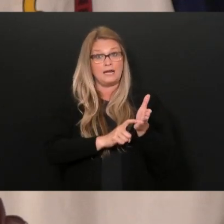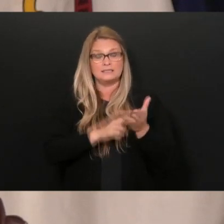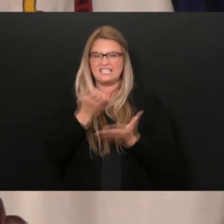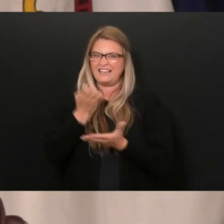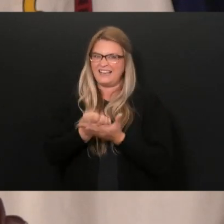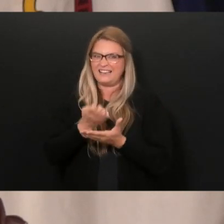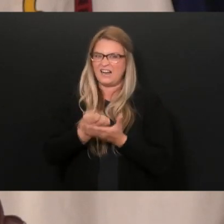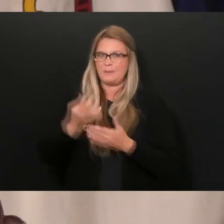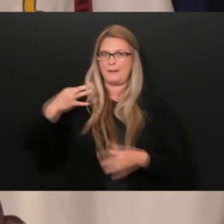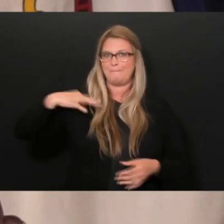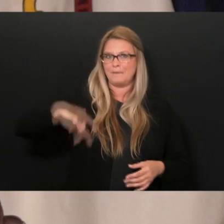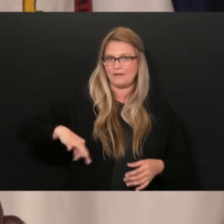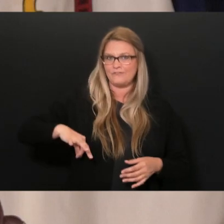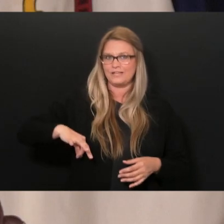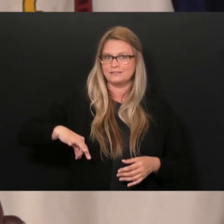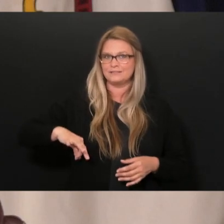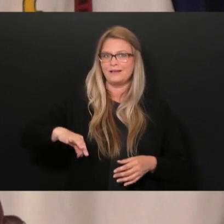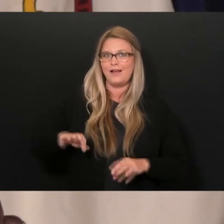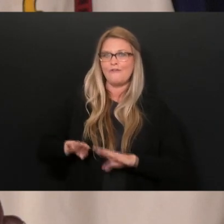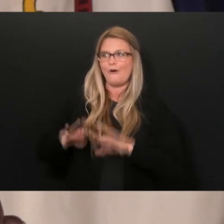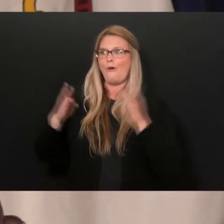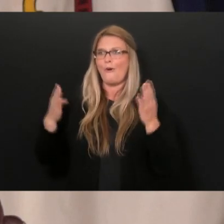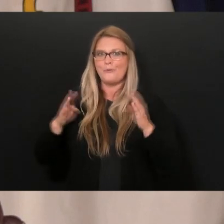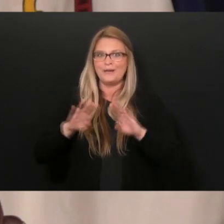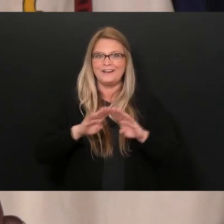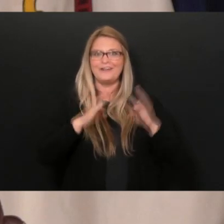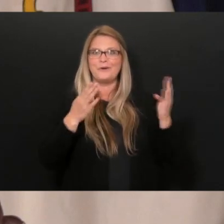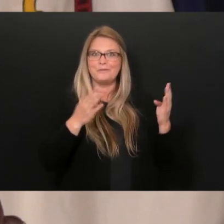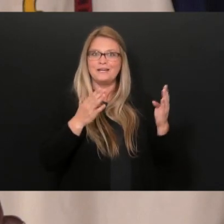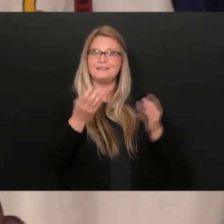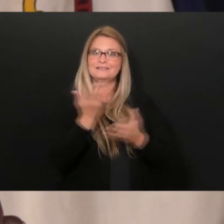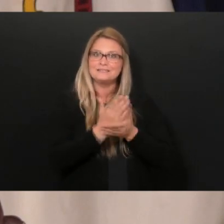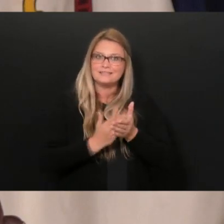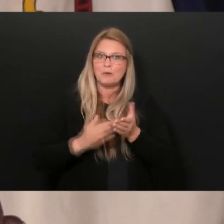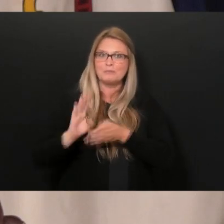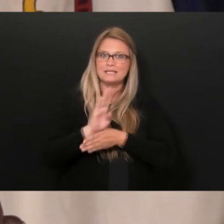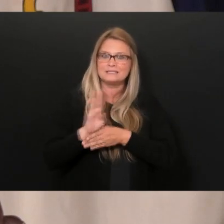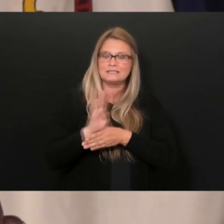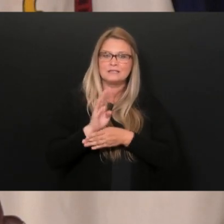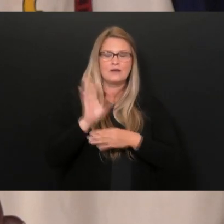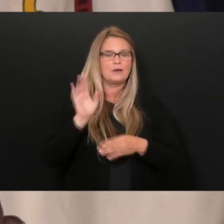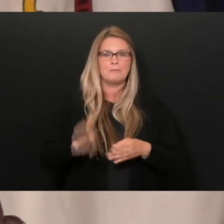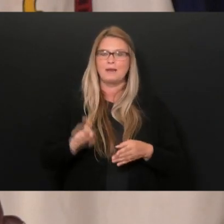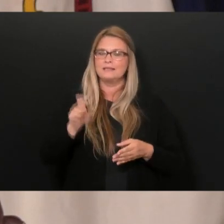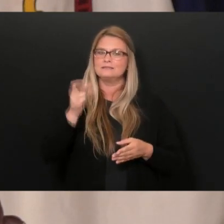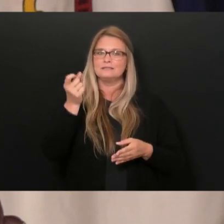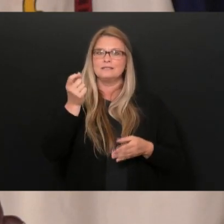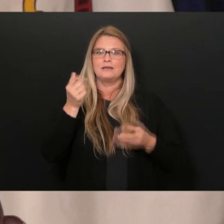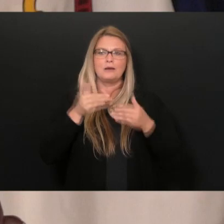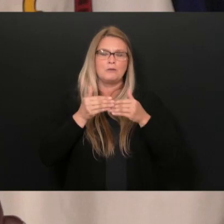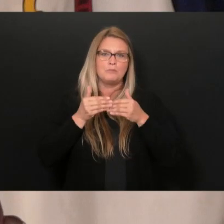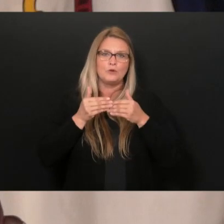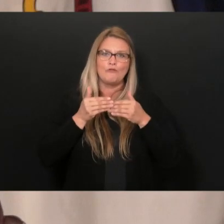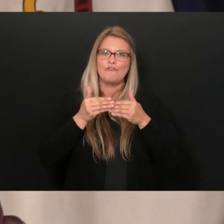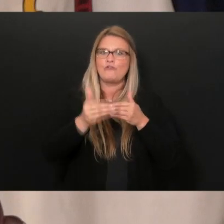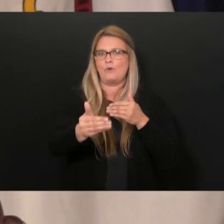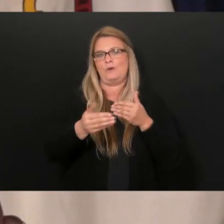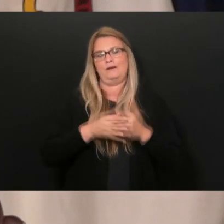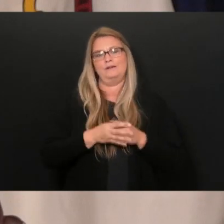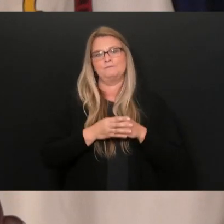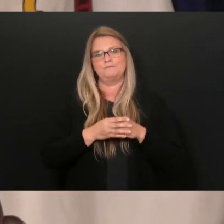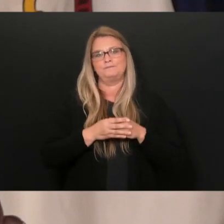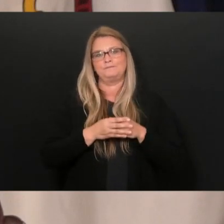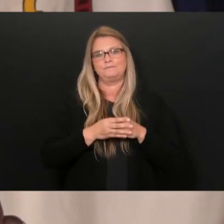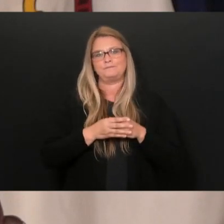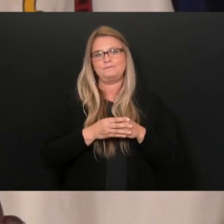economic benefits of what we've got to do, and we've got to absolutely recognize we've got to move north. We have got